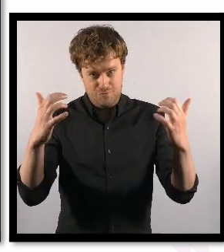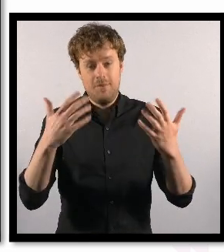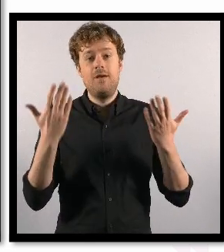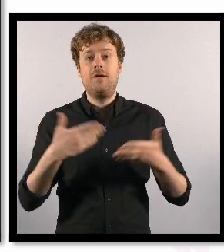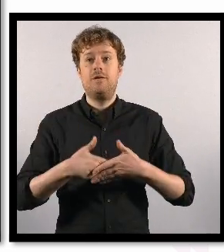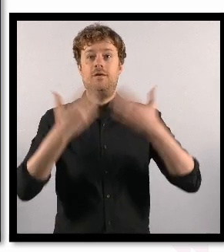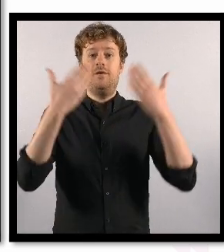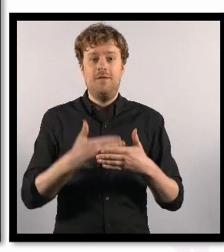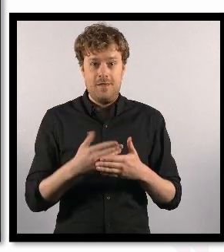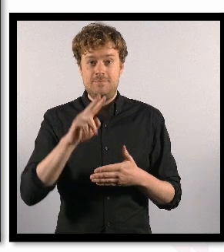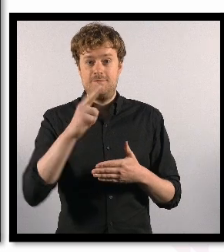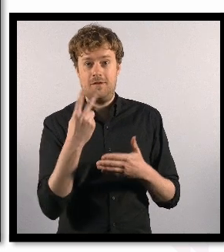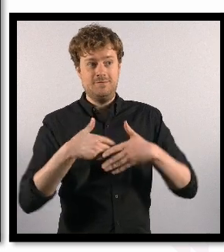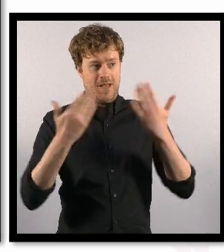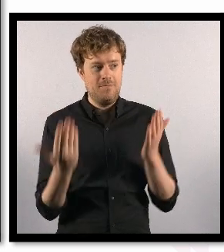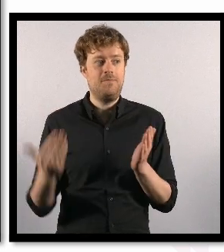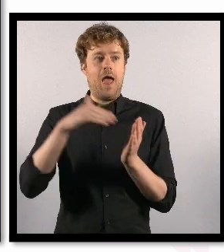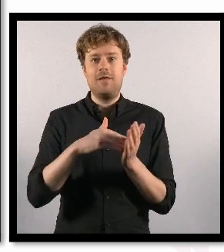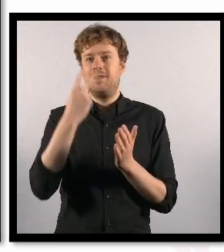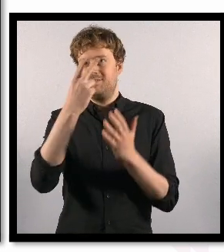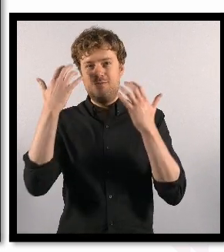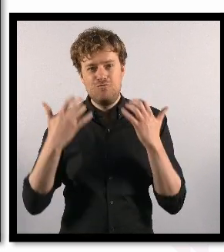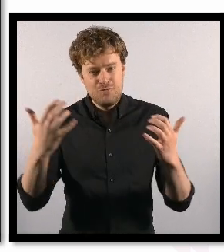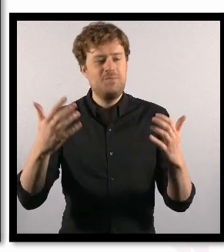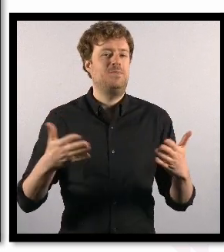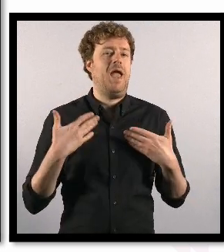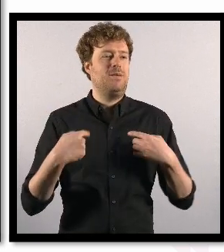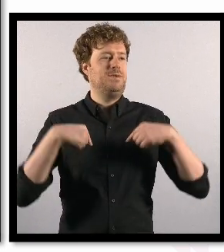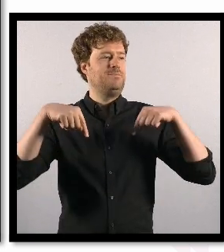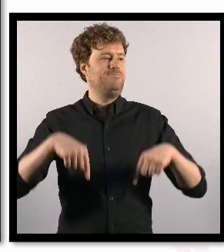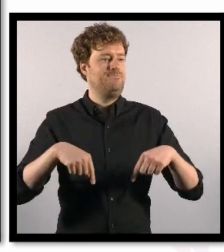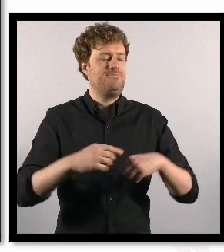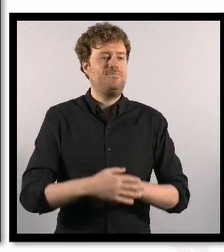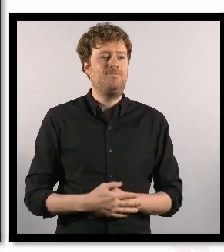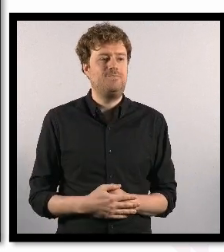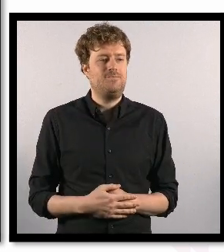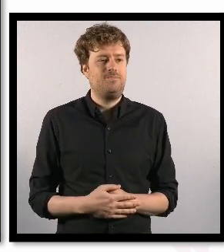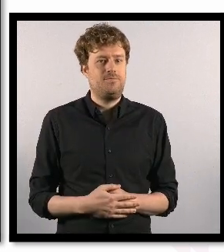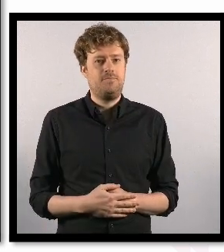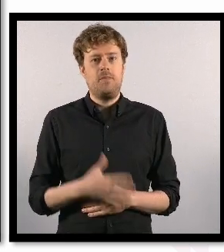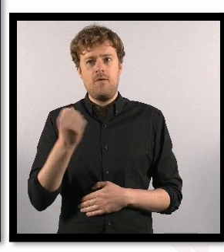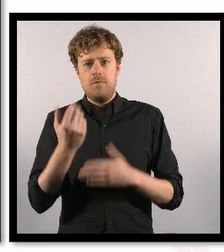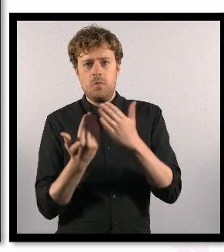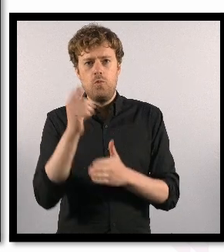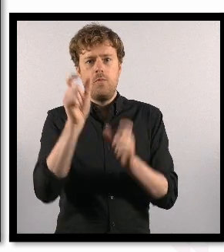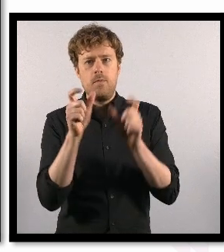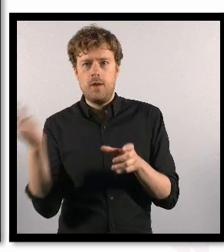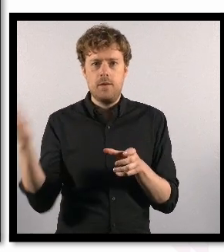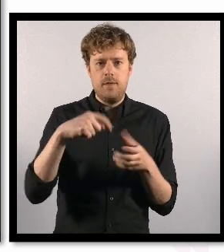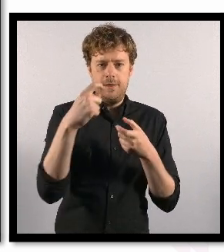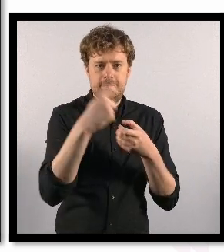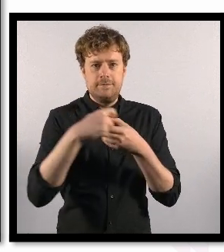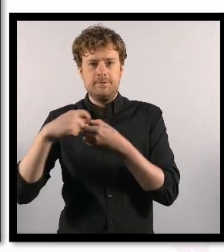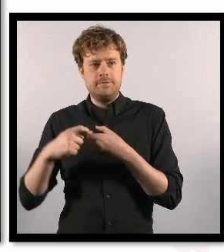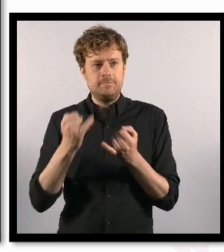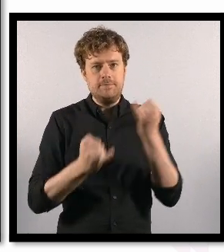last-minute registrations, so we're closer to 13,000 people here, which is amazing, so thank you for that. Today's kind of theme for